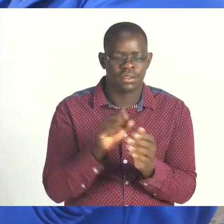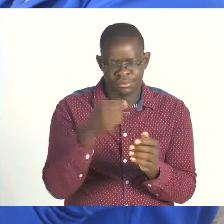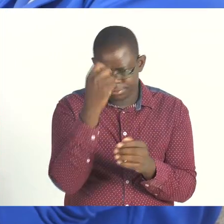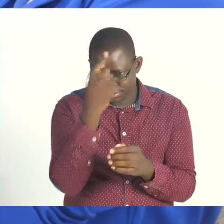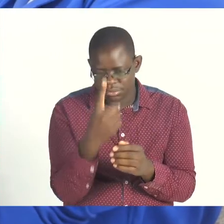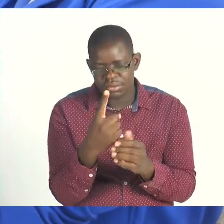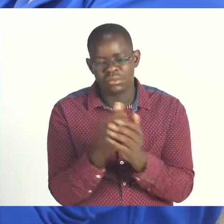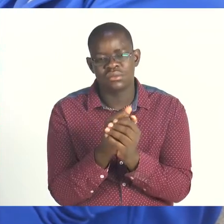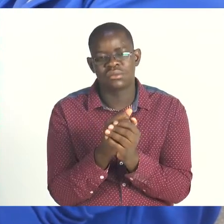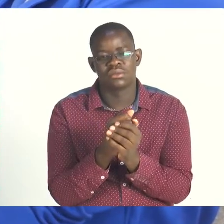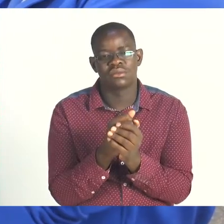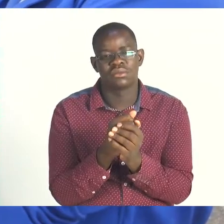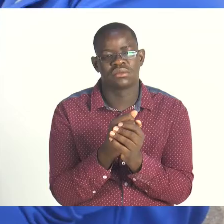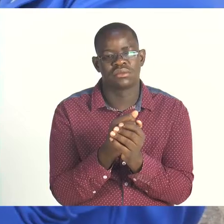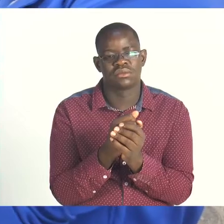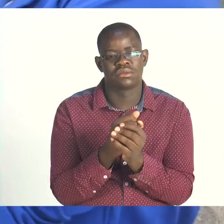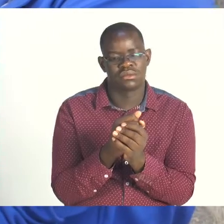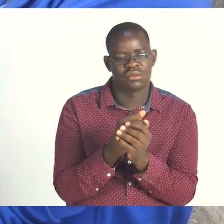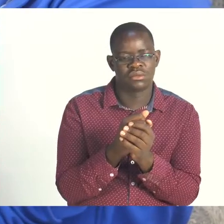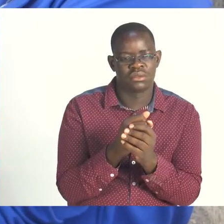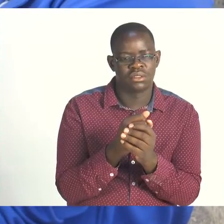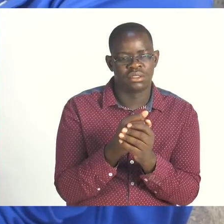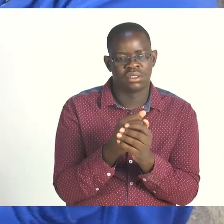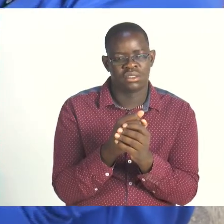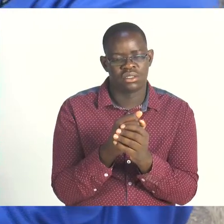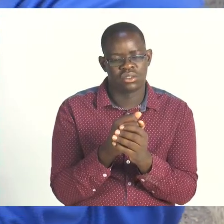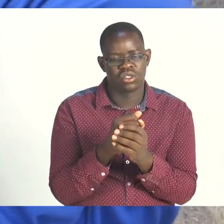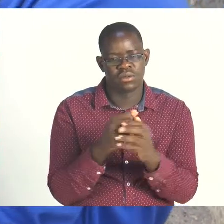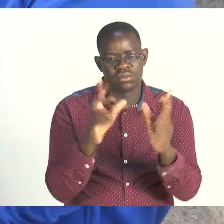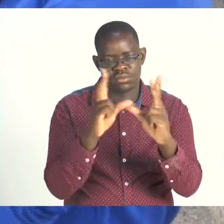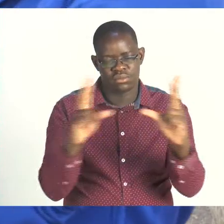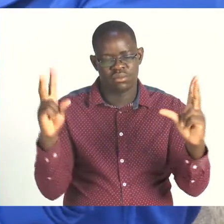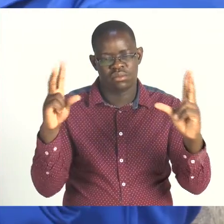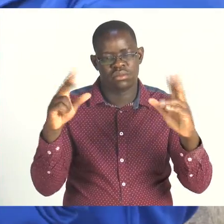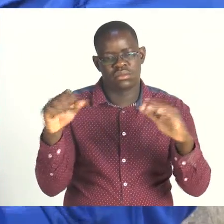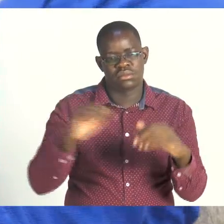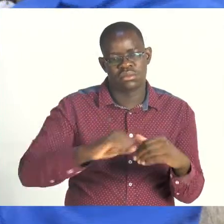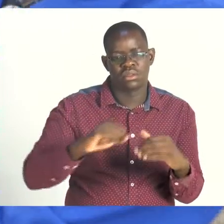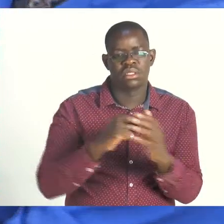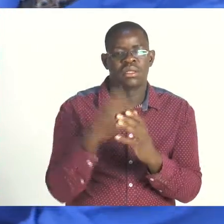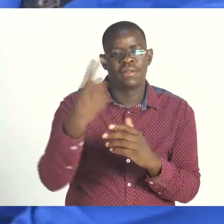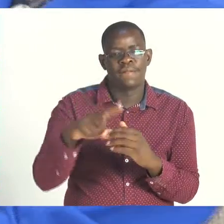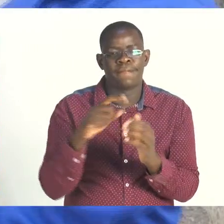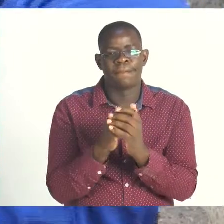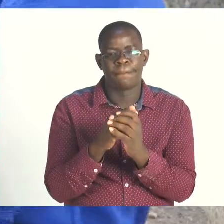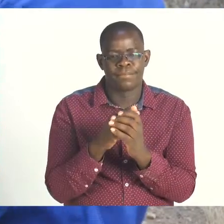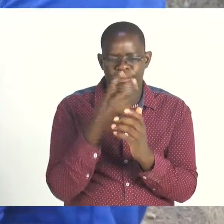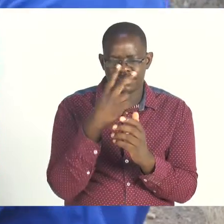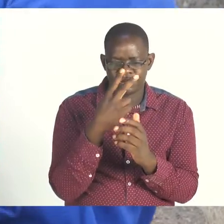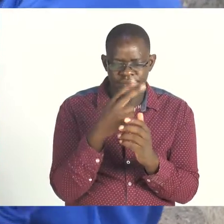understand the cost and convenience factor to communal farming. Yes. Yeah, but I guess you reap what you